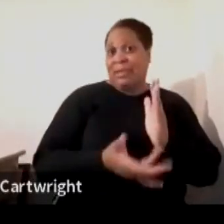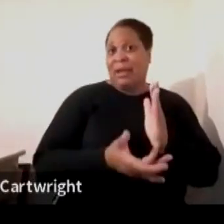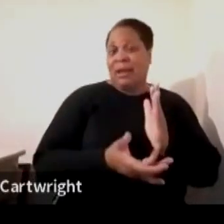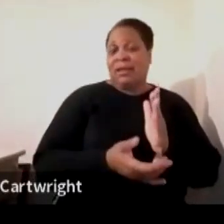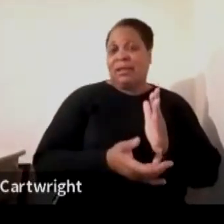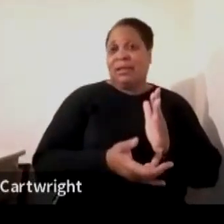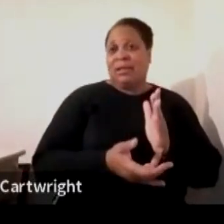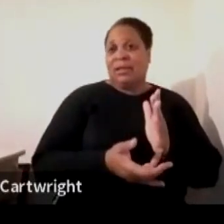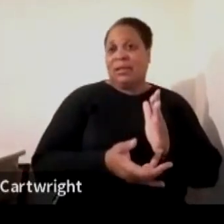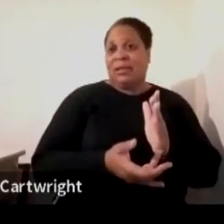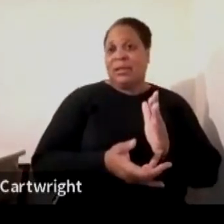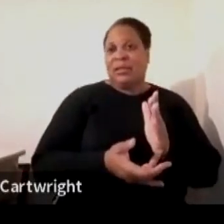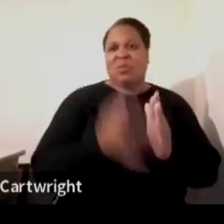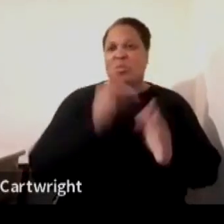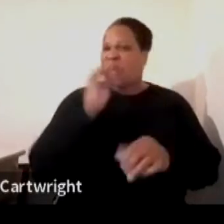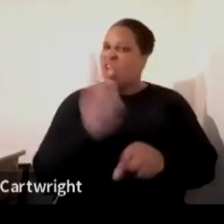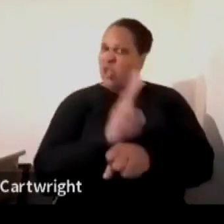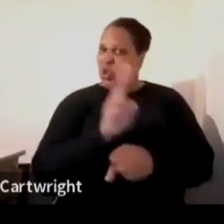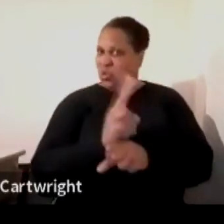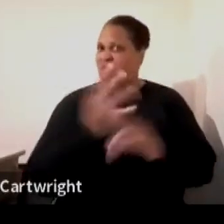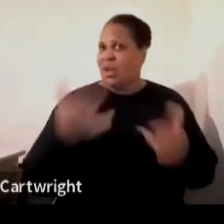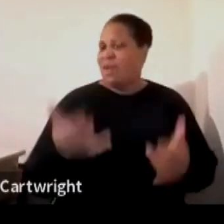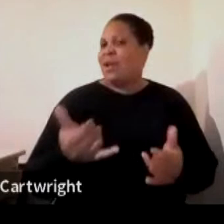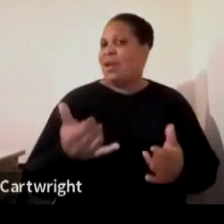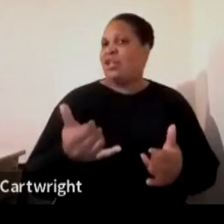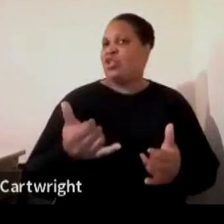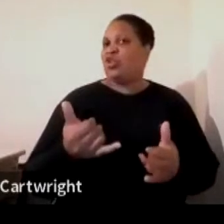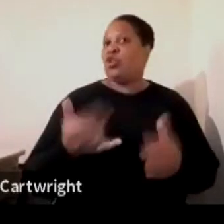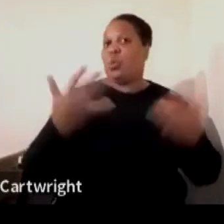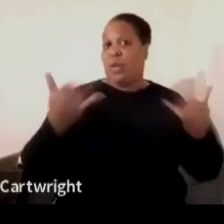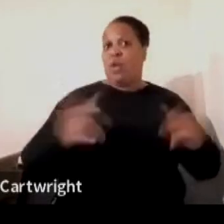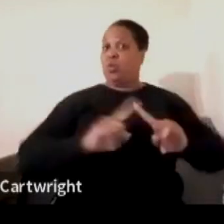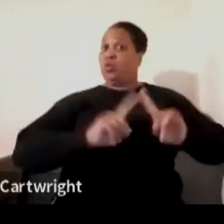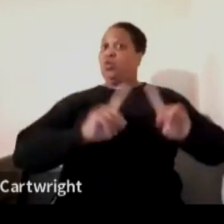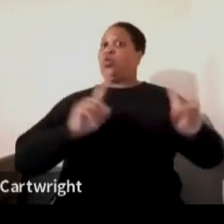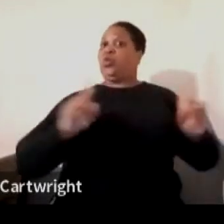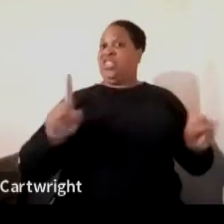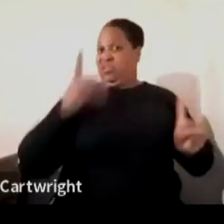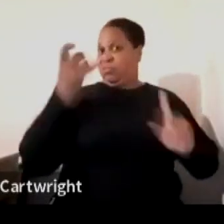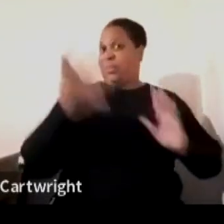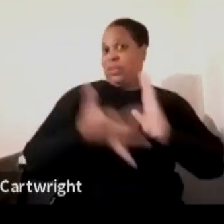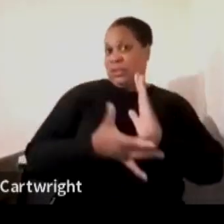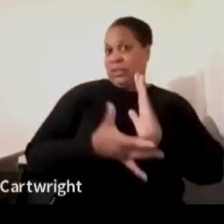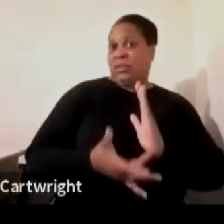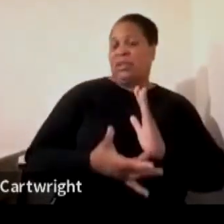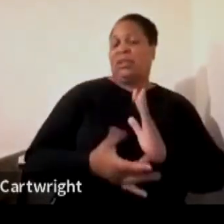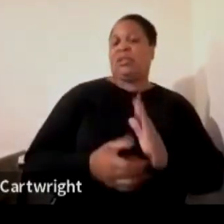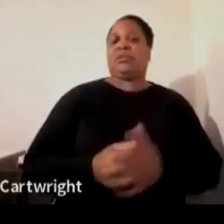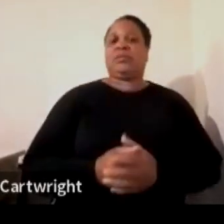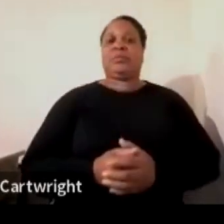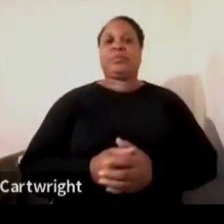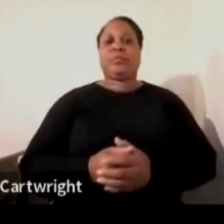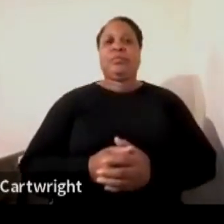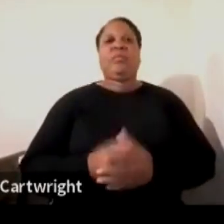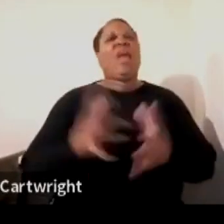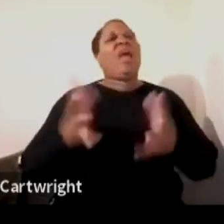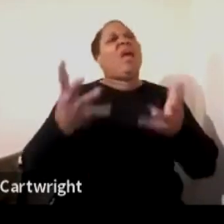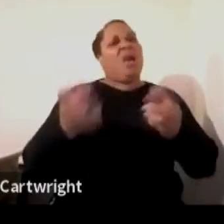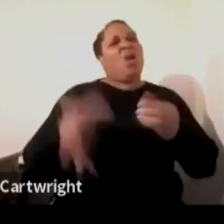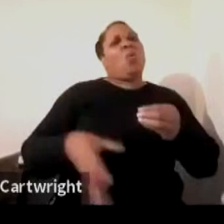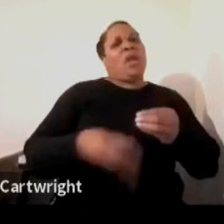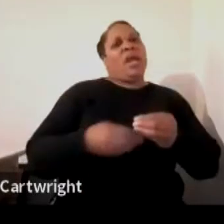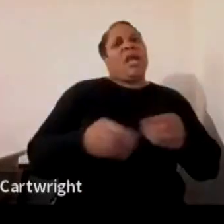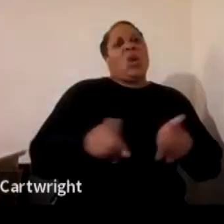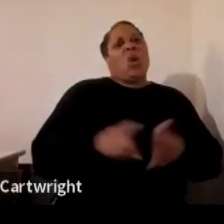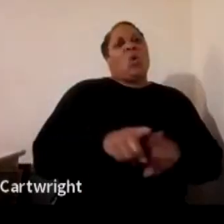that we're not using now. So it makes a world of a difference. I would just add also, Aderonka, that you